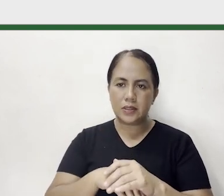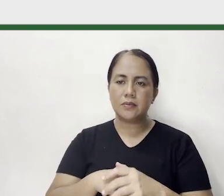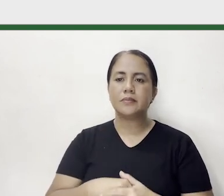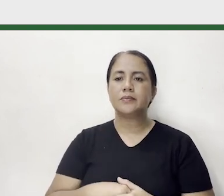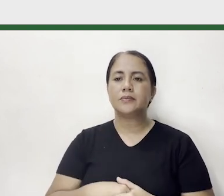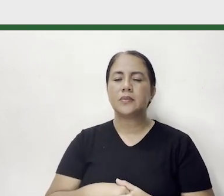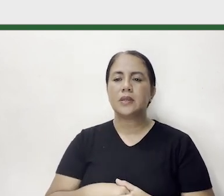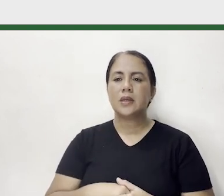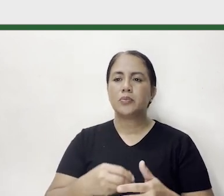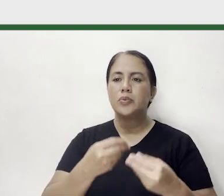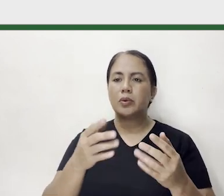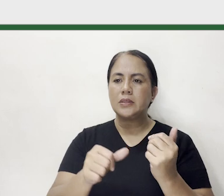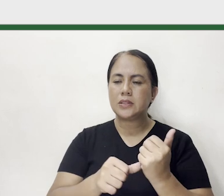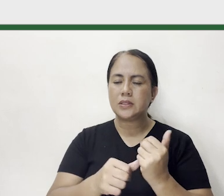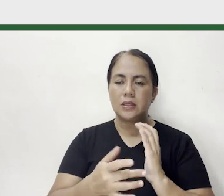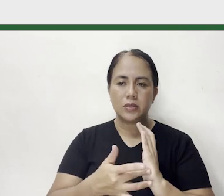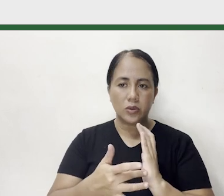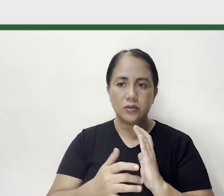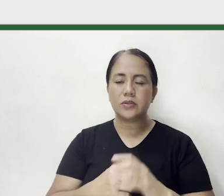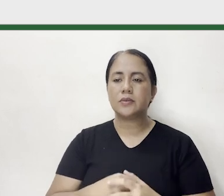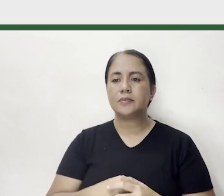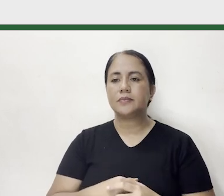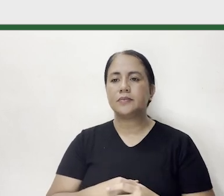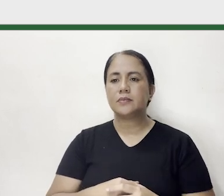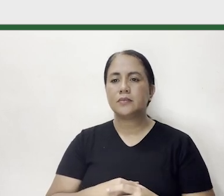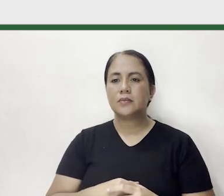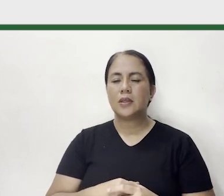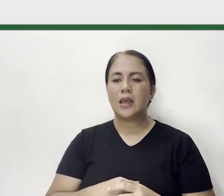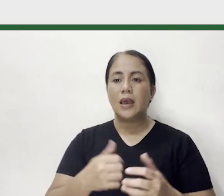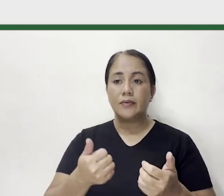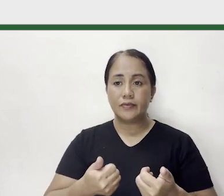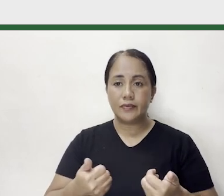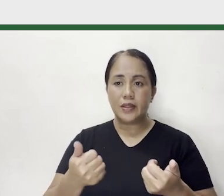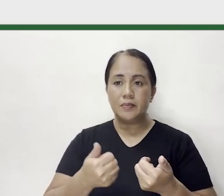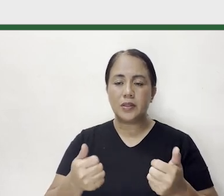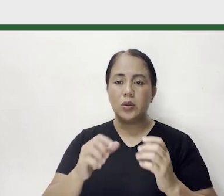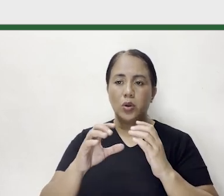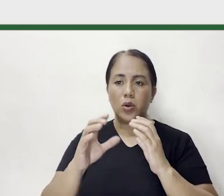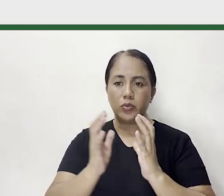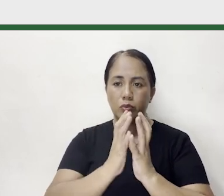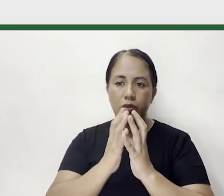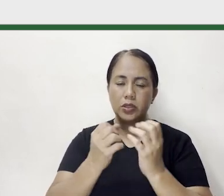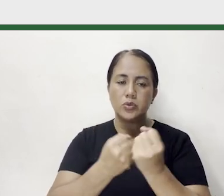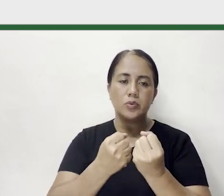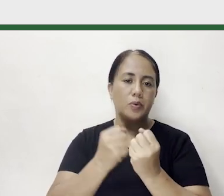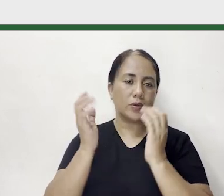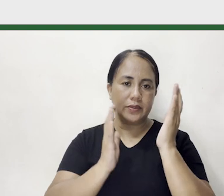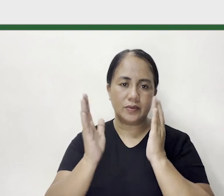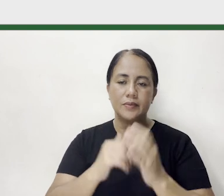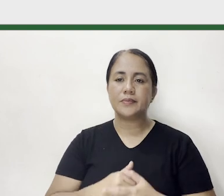comprehensive accessibility, provision of assistive technology, and availability